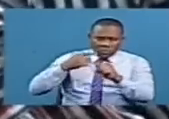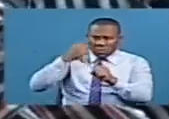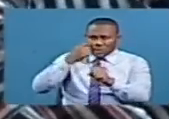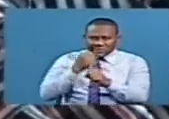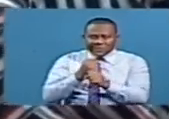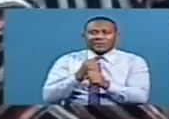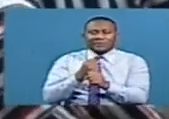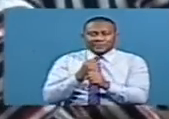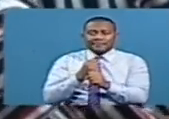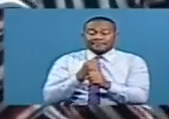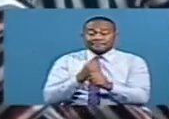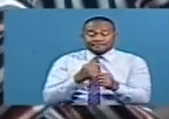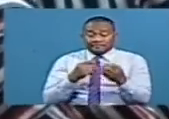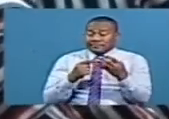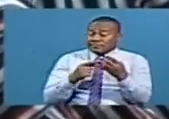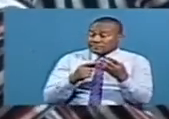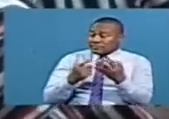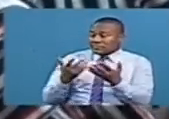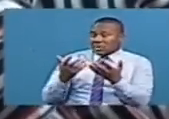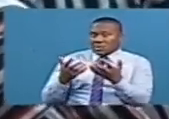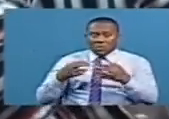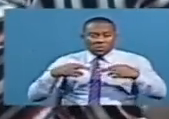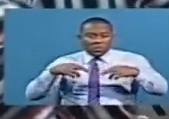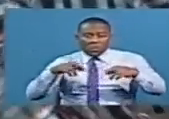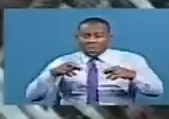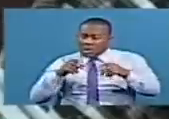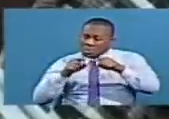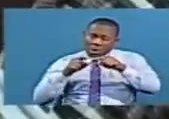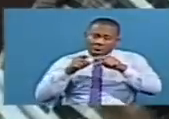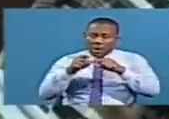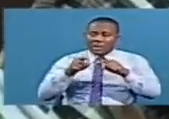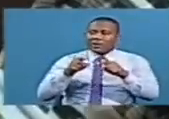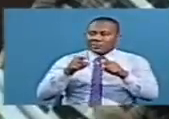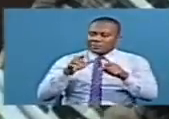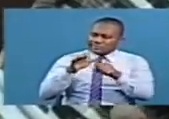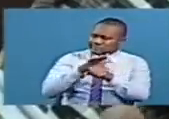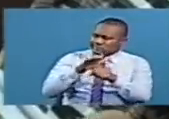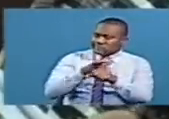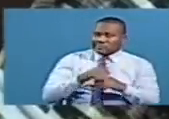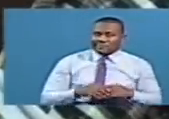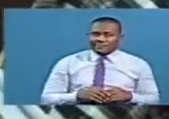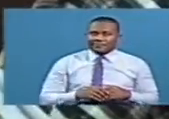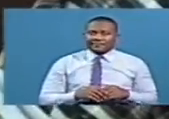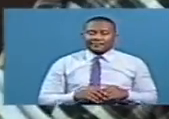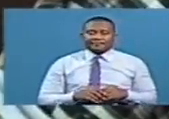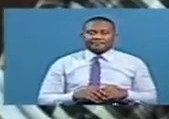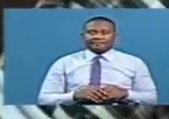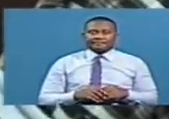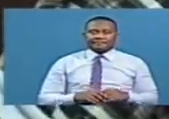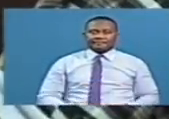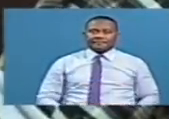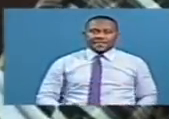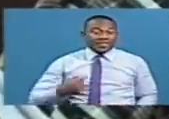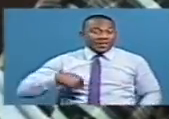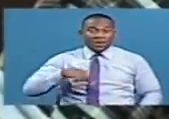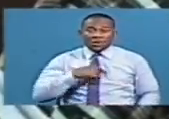for the completion of major roads in the region, among others. We also recommend, as has